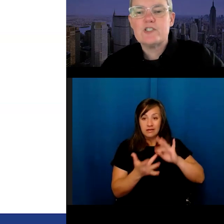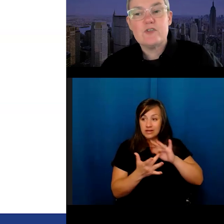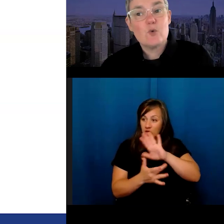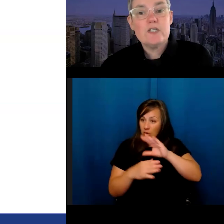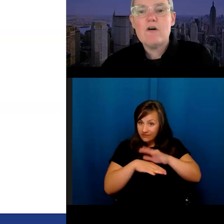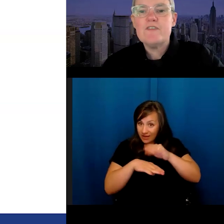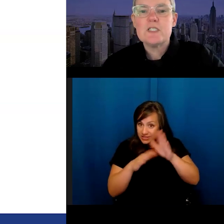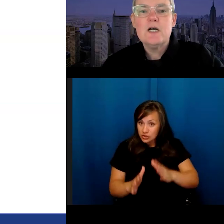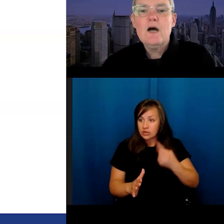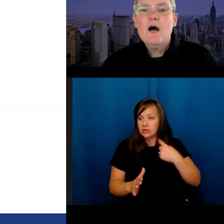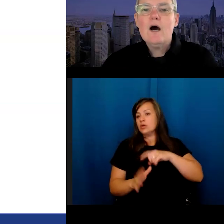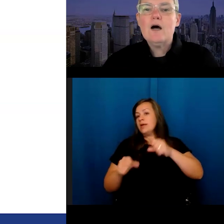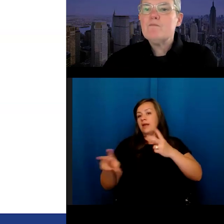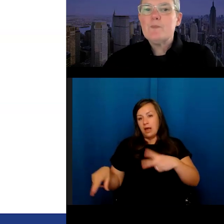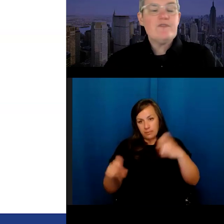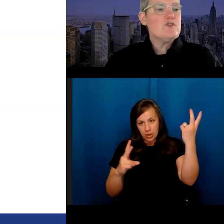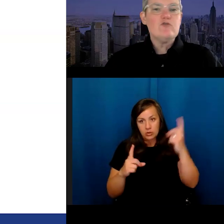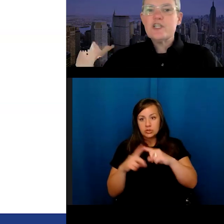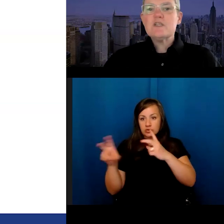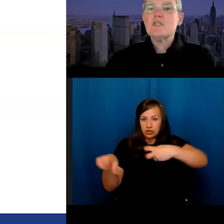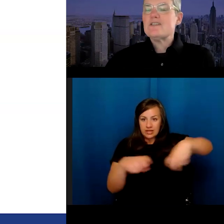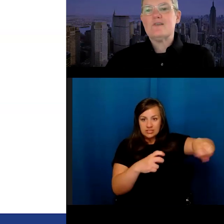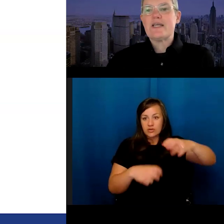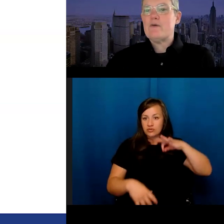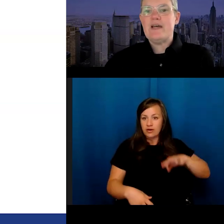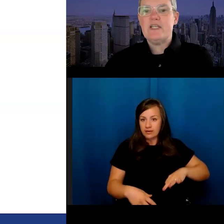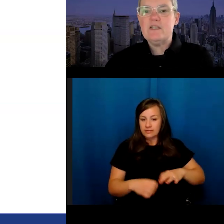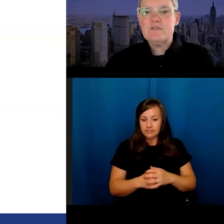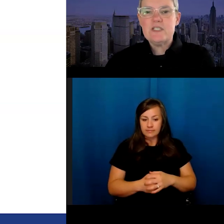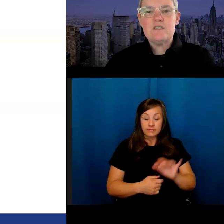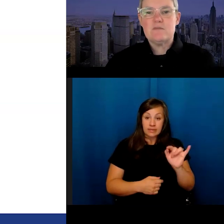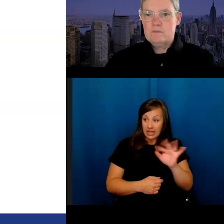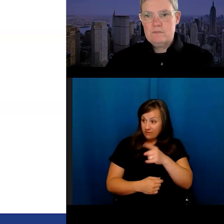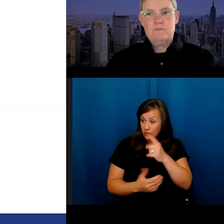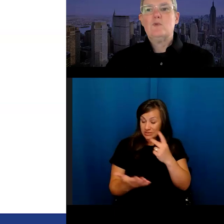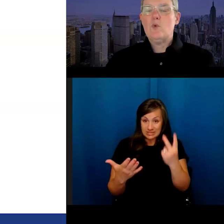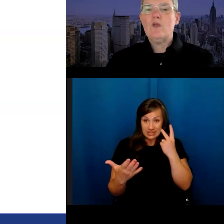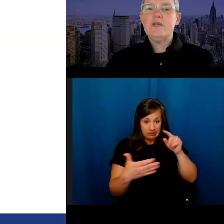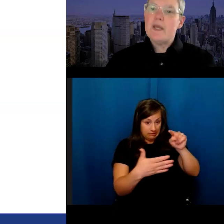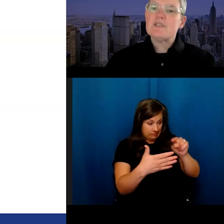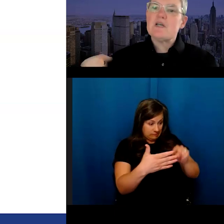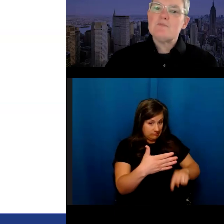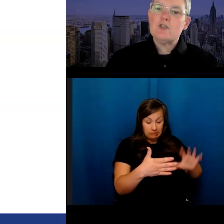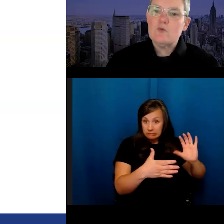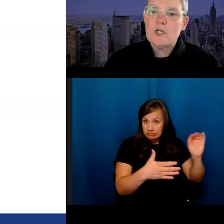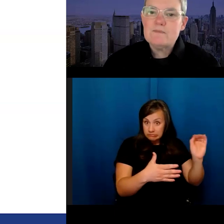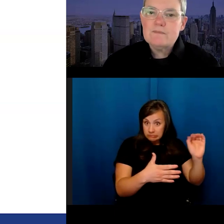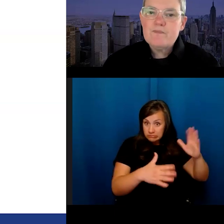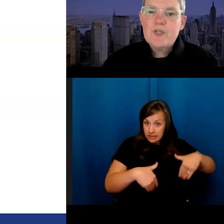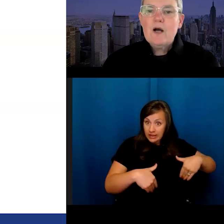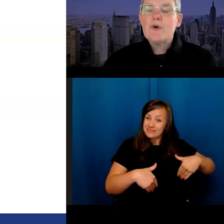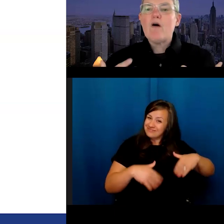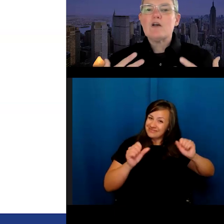to our transfer credit office. But if you look at the list and you're like, I don't have any of these, well, then maybe it's time to earn